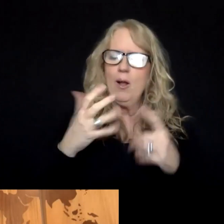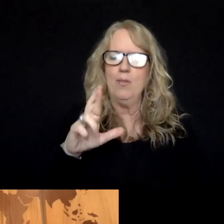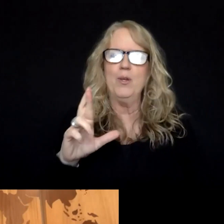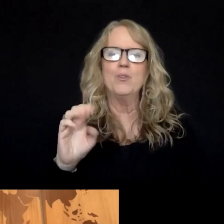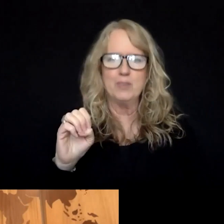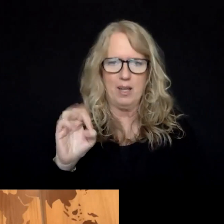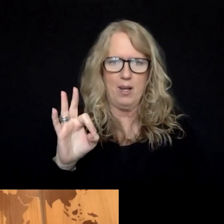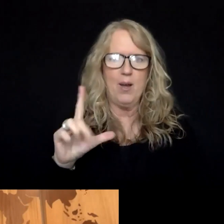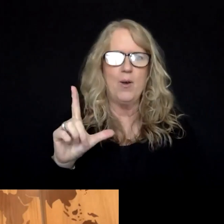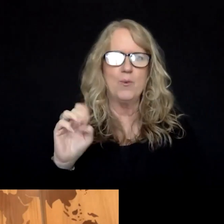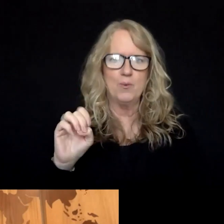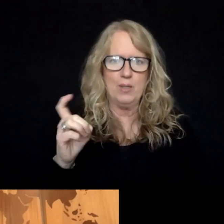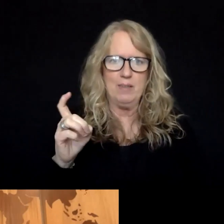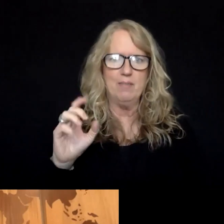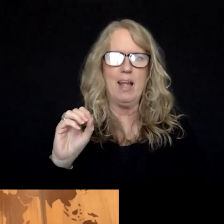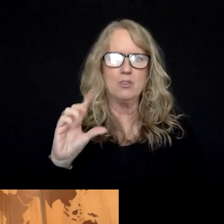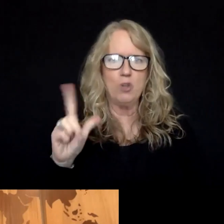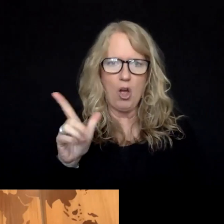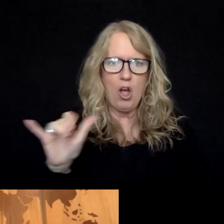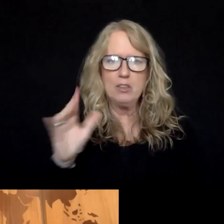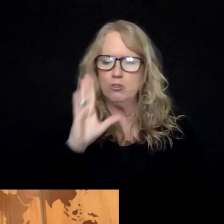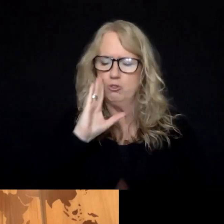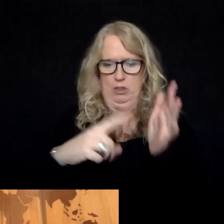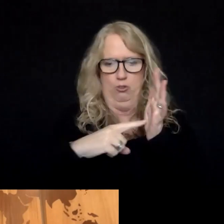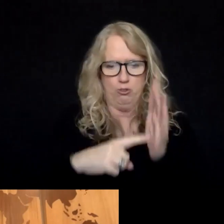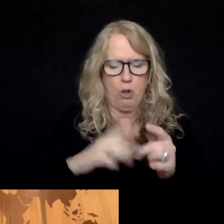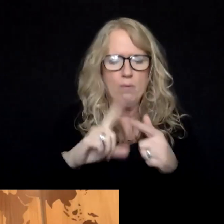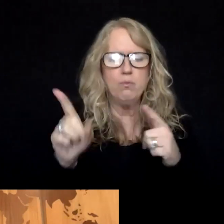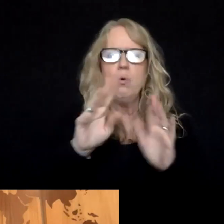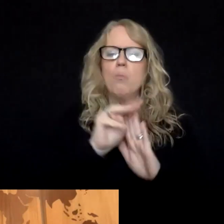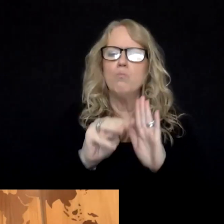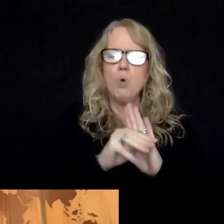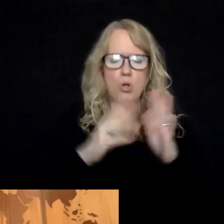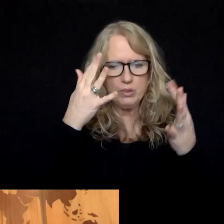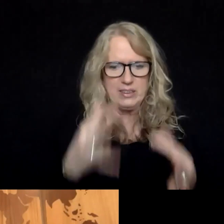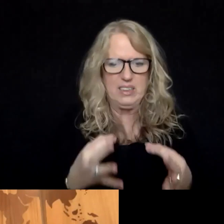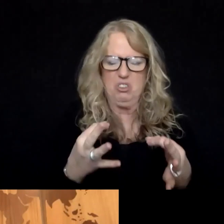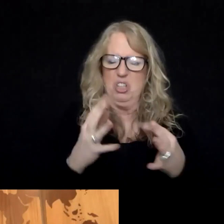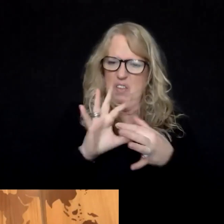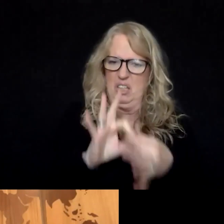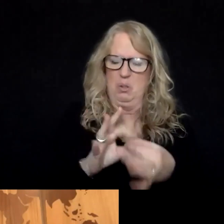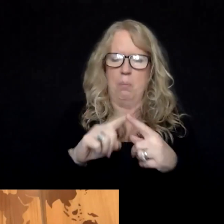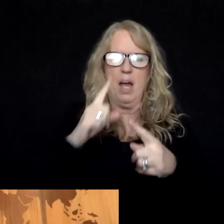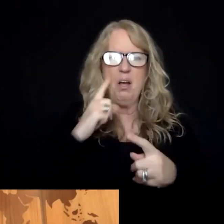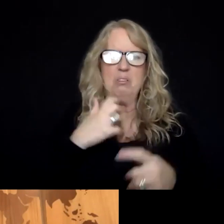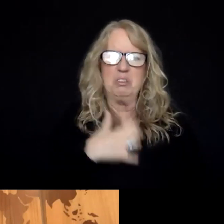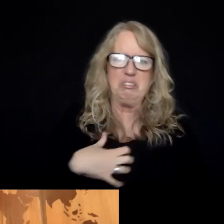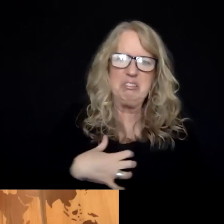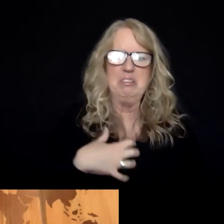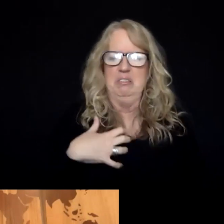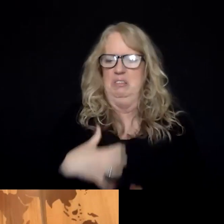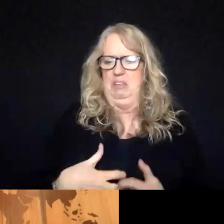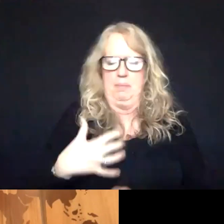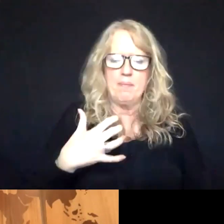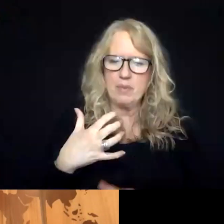reflexology of incredibly rapid moral decision making built around disgust, and it almost